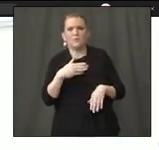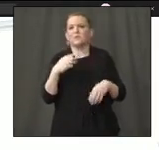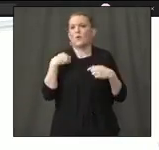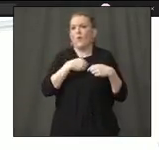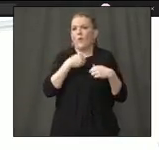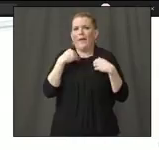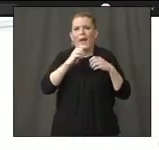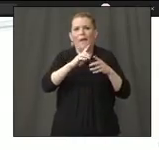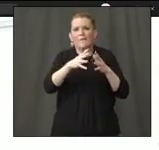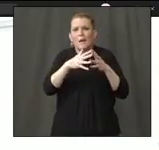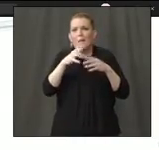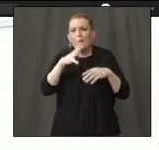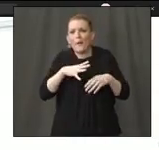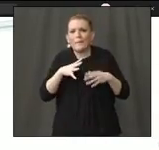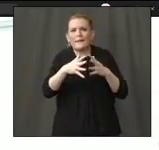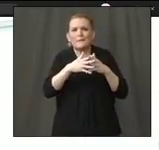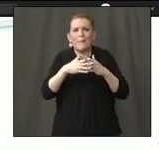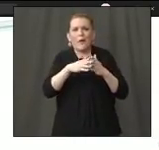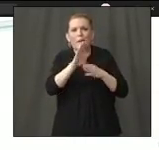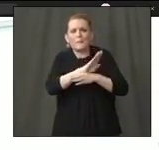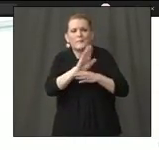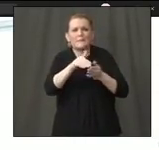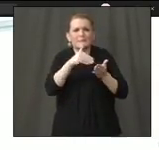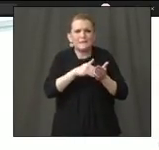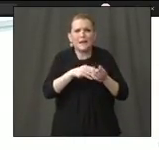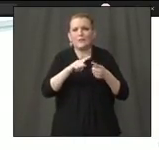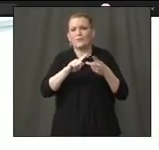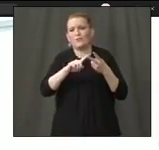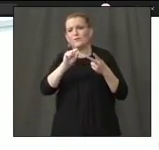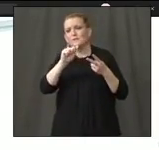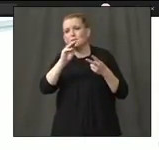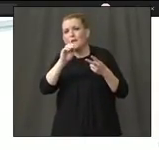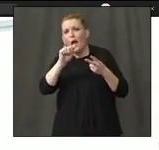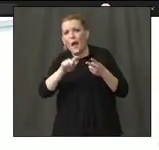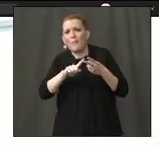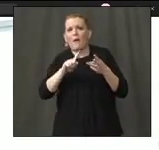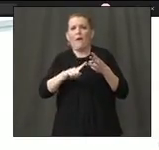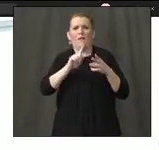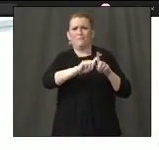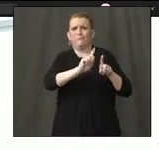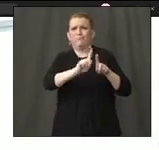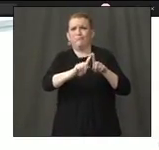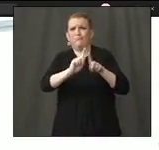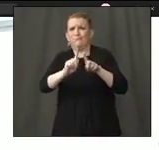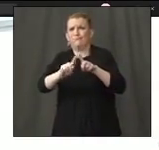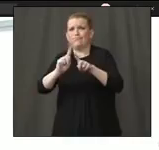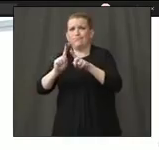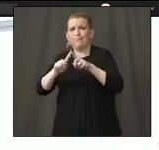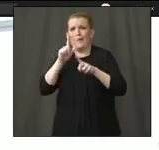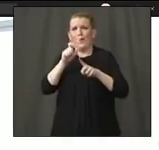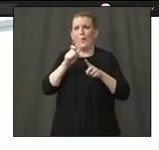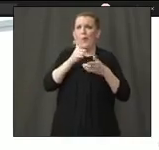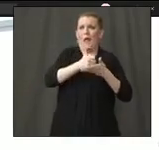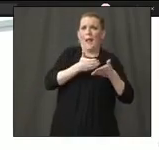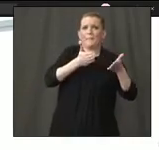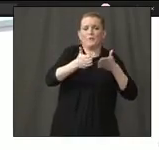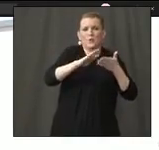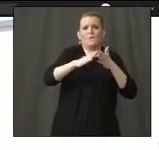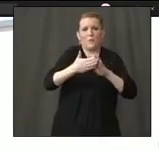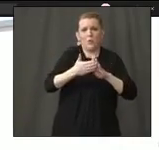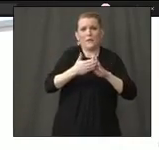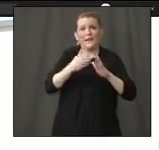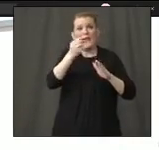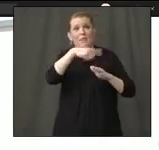Merchants Association, SAMA, just to name a few that are here and available to help you with technical assistance,